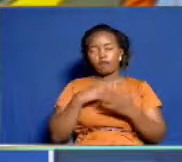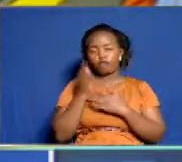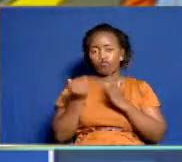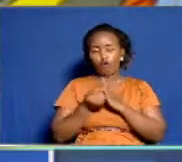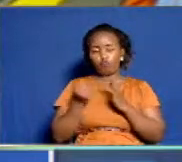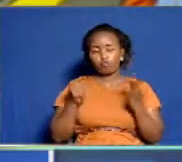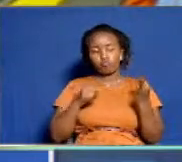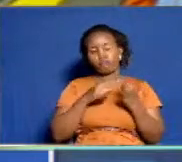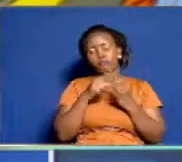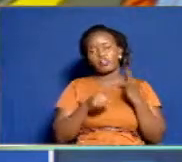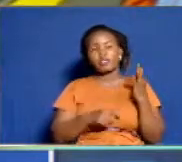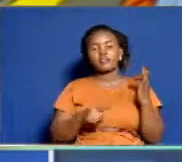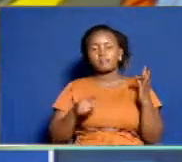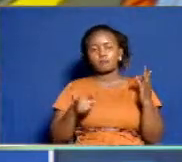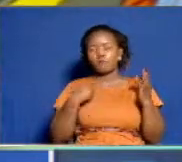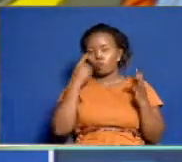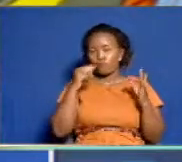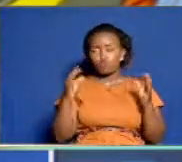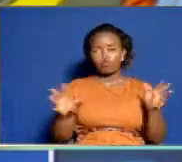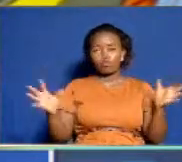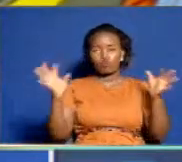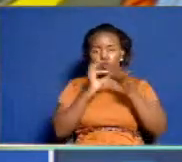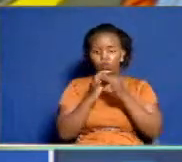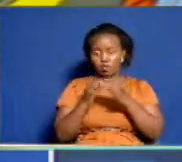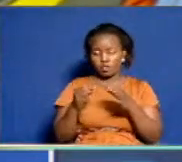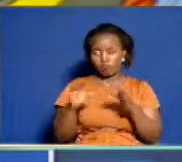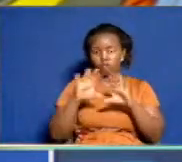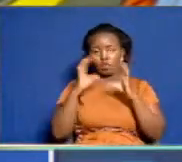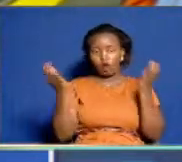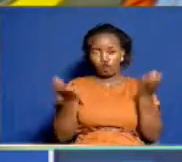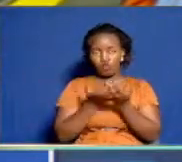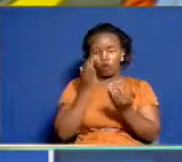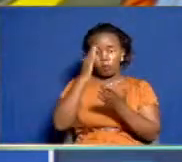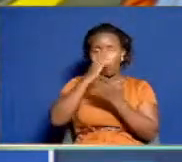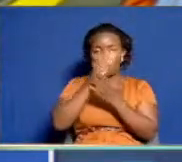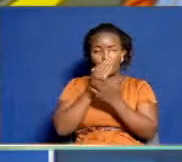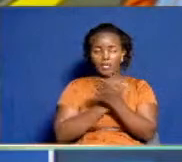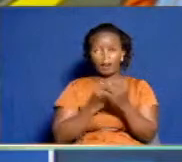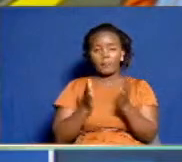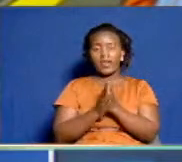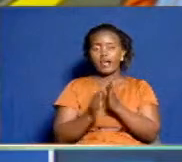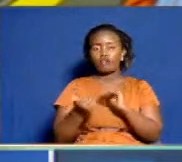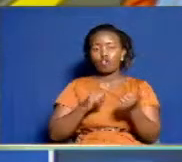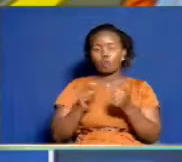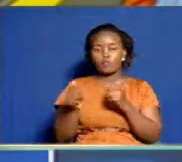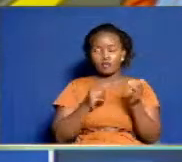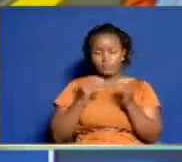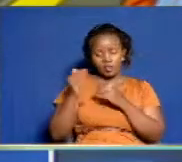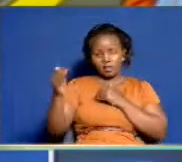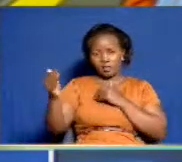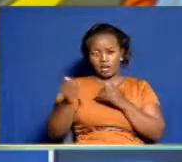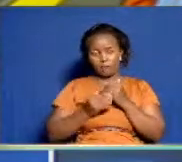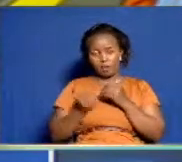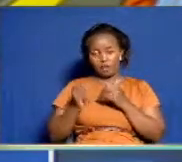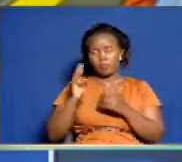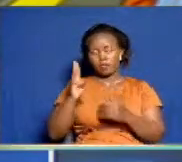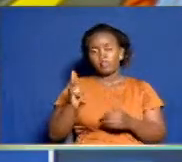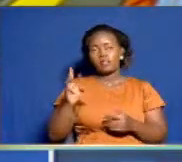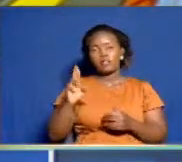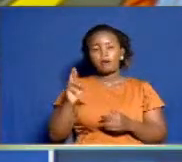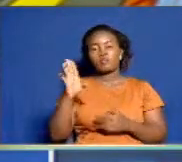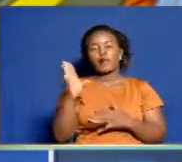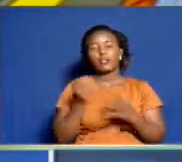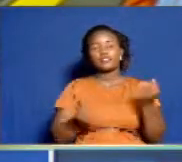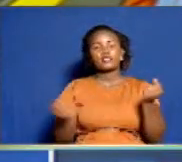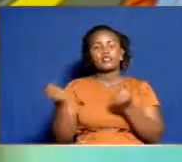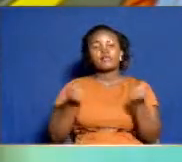Anwar, and Jeremy Wahome, who will join the global program and compete in the upcoming WRC Safari Rally slated